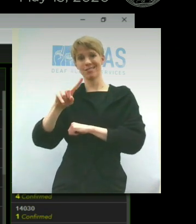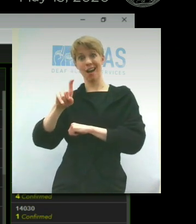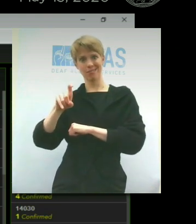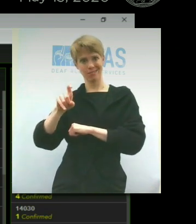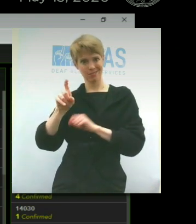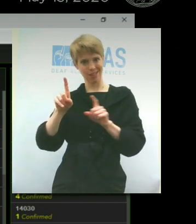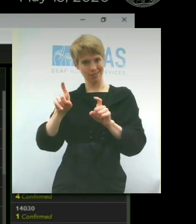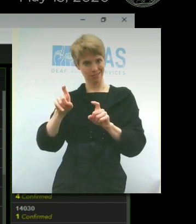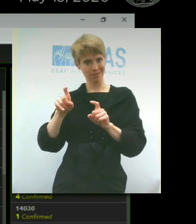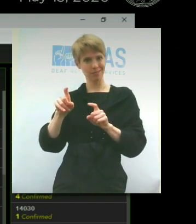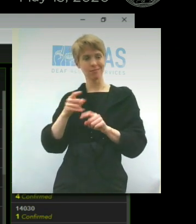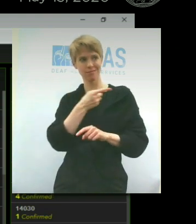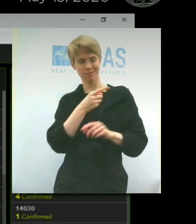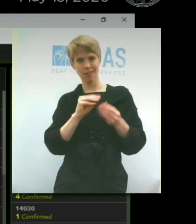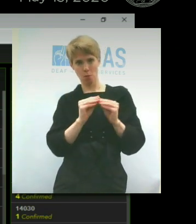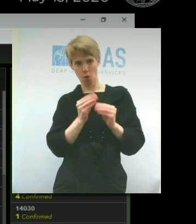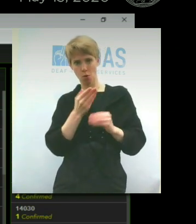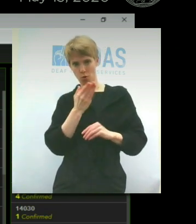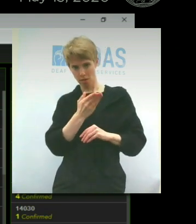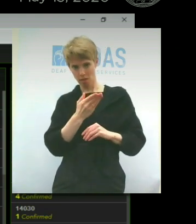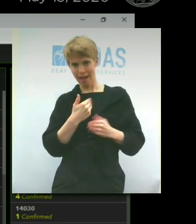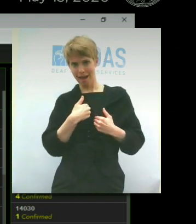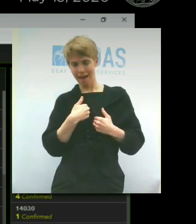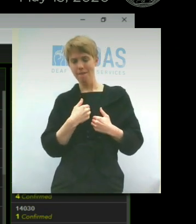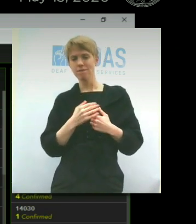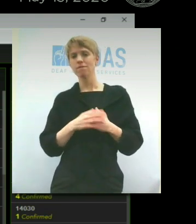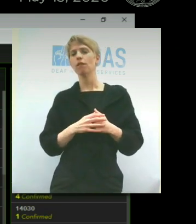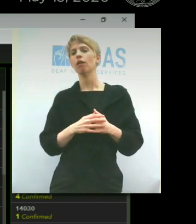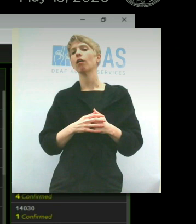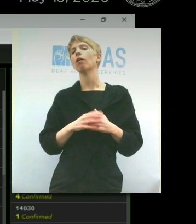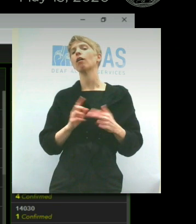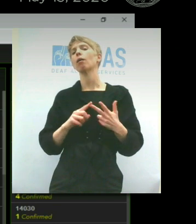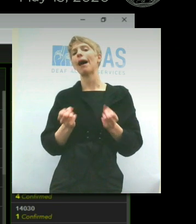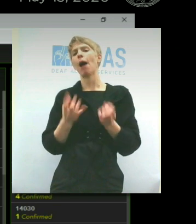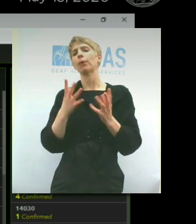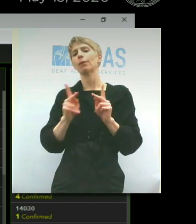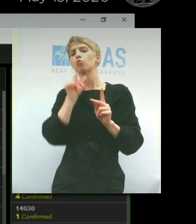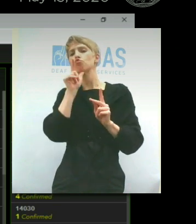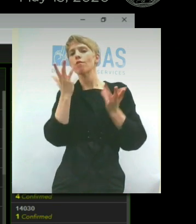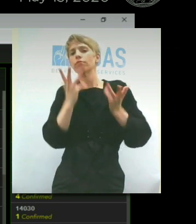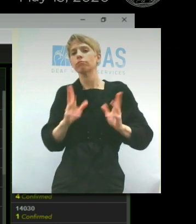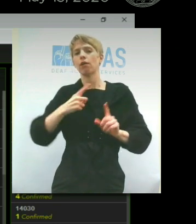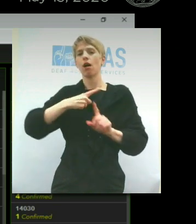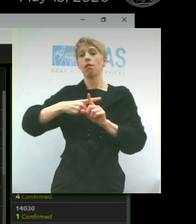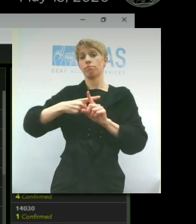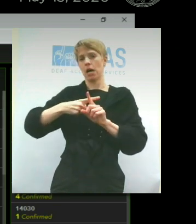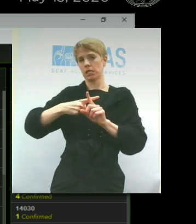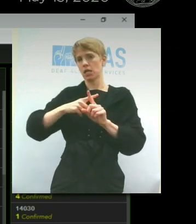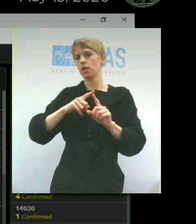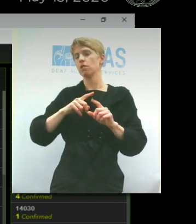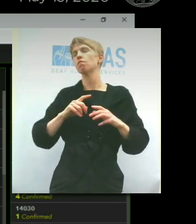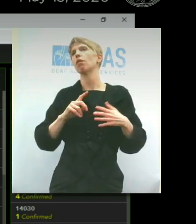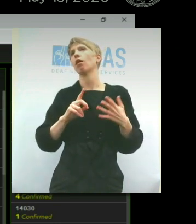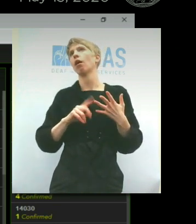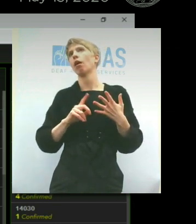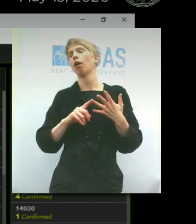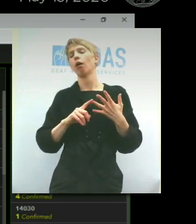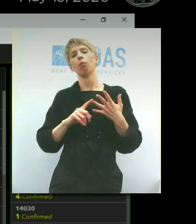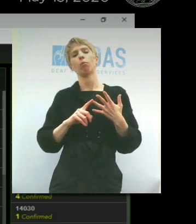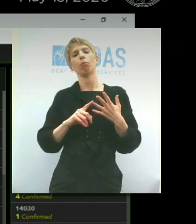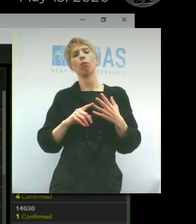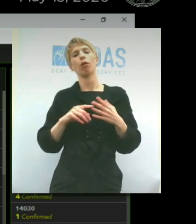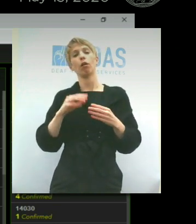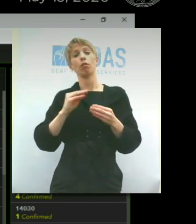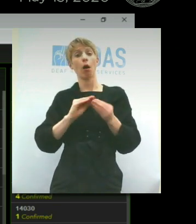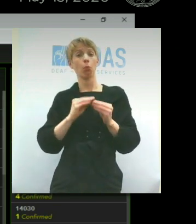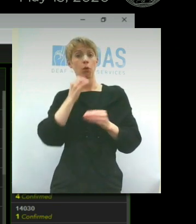percentage of overall that have tested positive at this moment. Of course, on the side here, you have the numbers per day, so you can